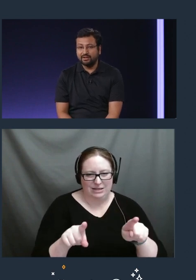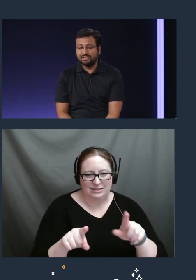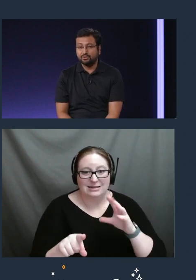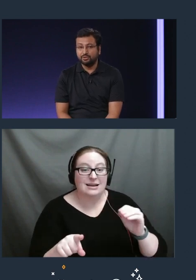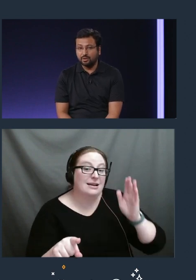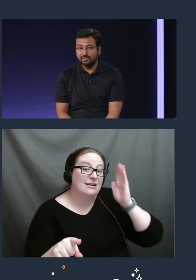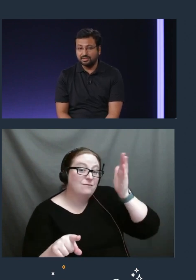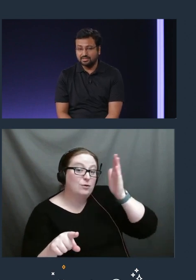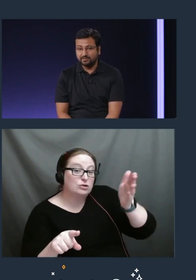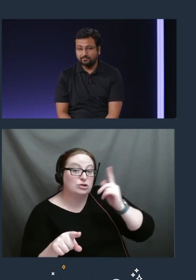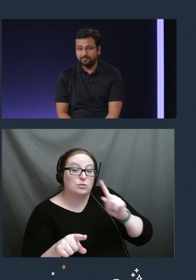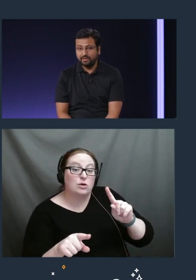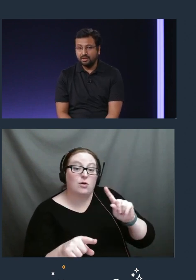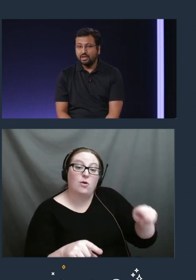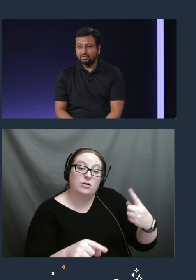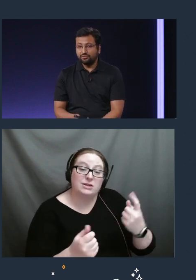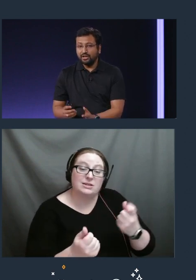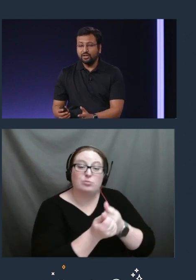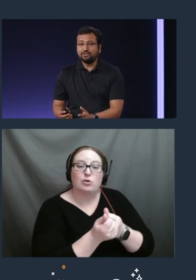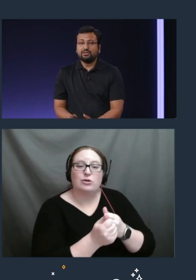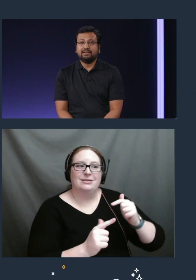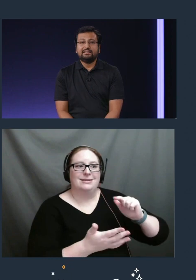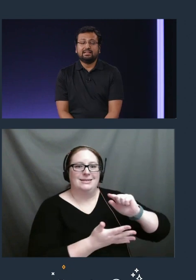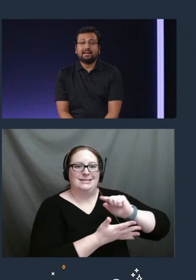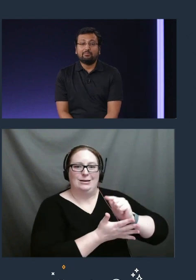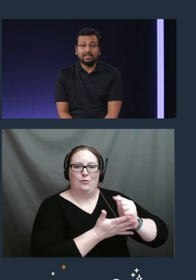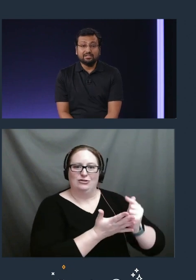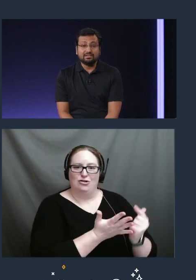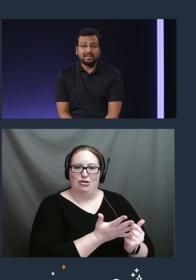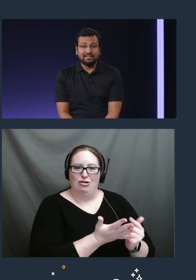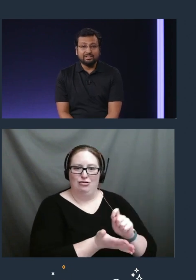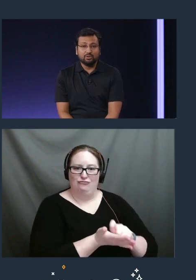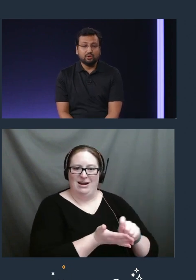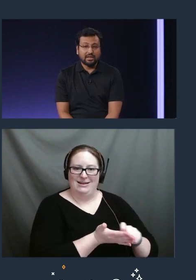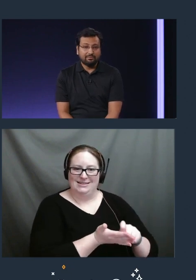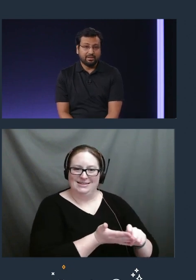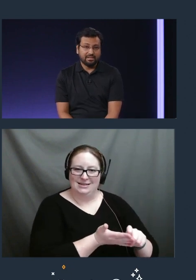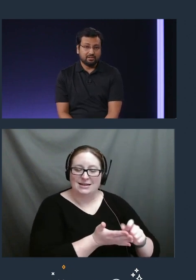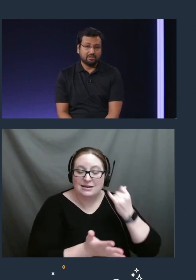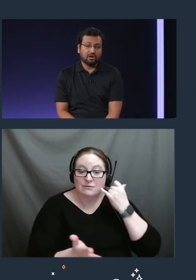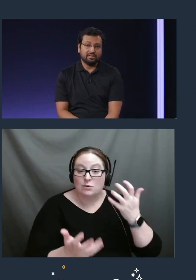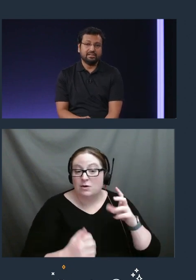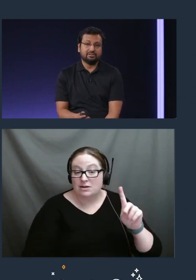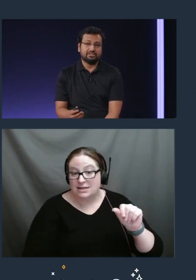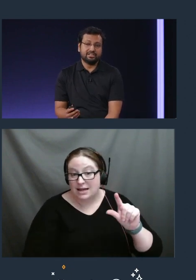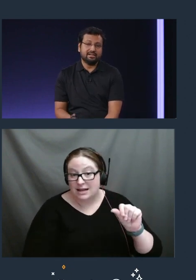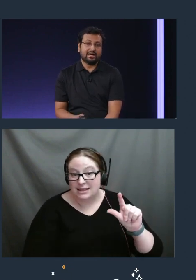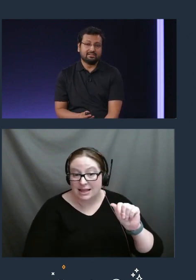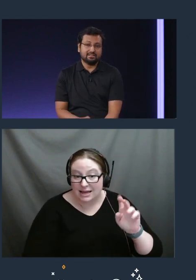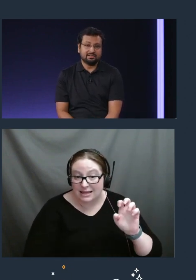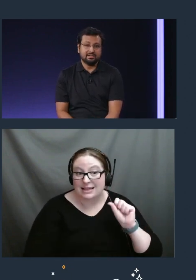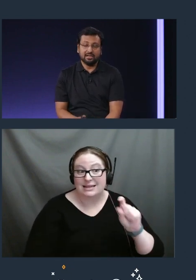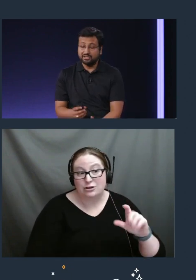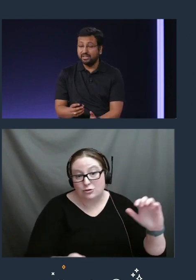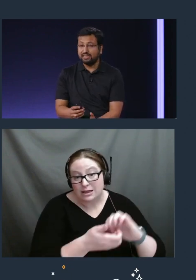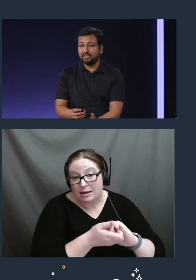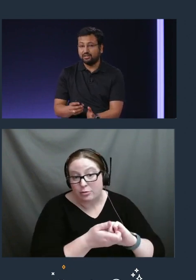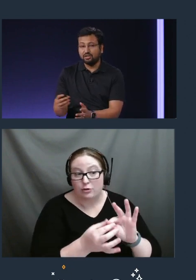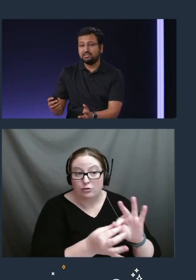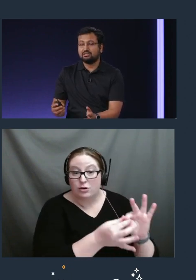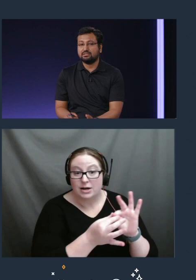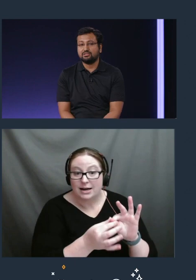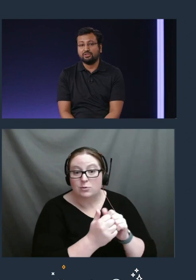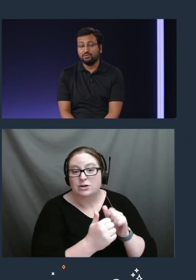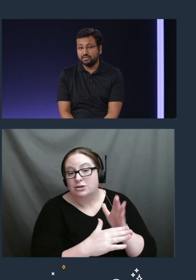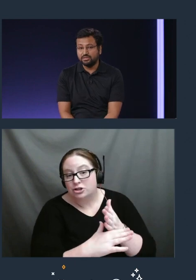sequential writes to new objects. So if you're looking to run data lake applications that need to collaborate or coordinate on shared access, shared data